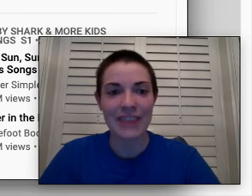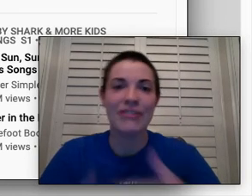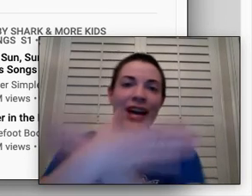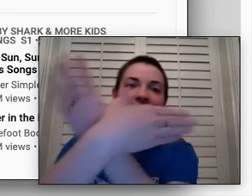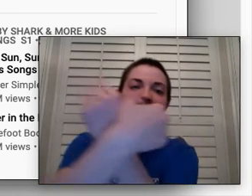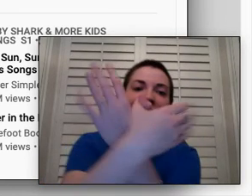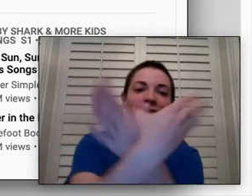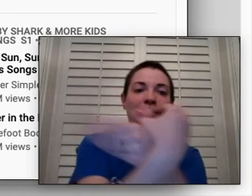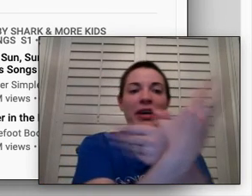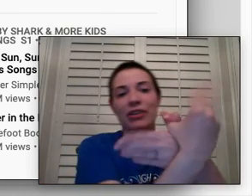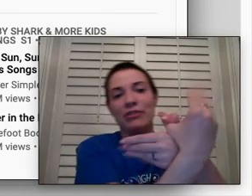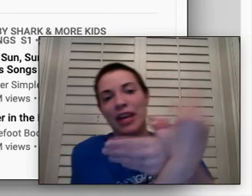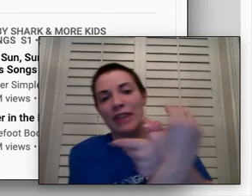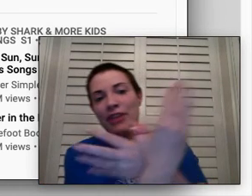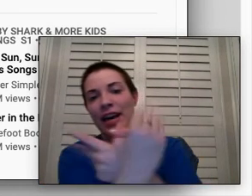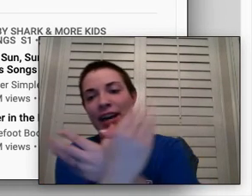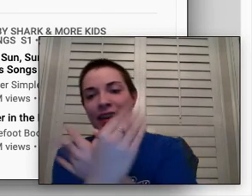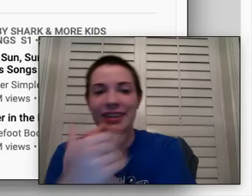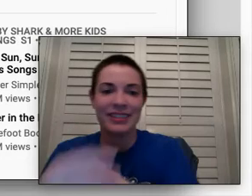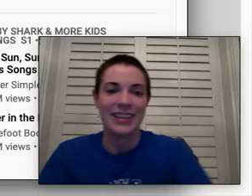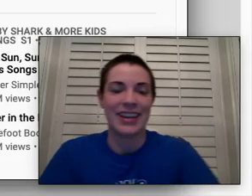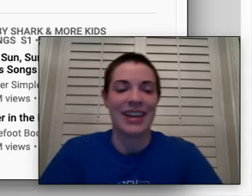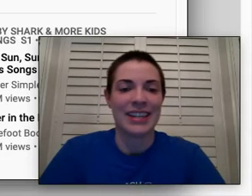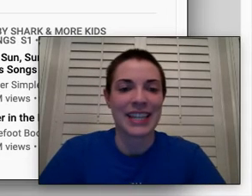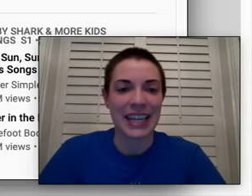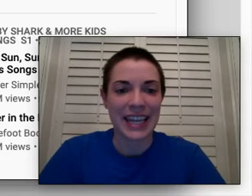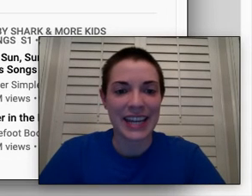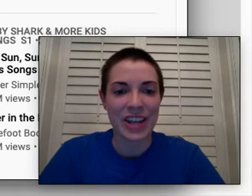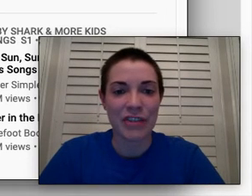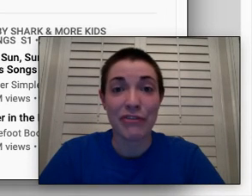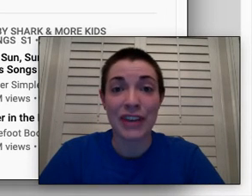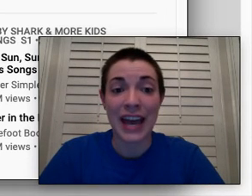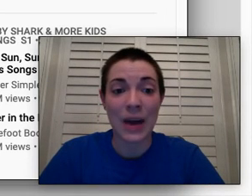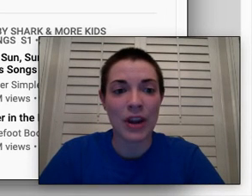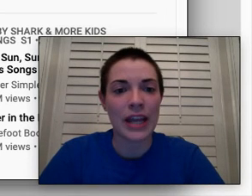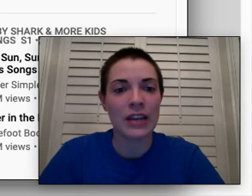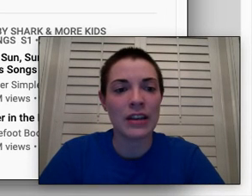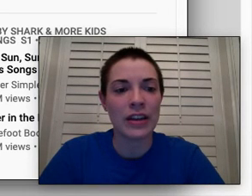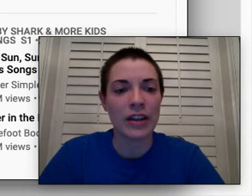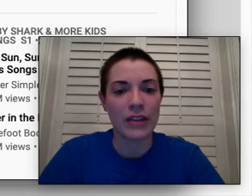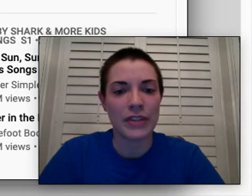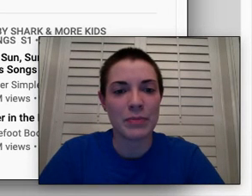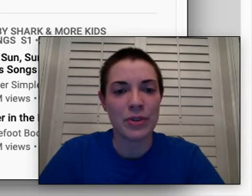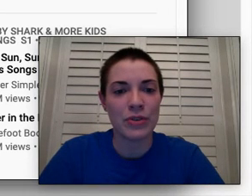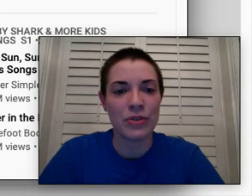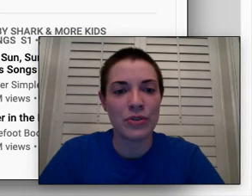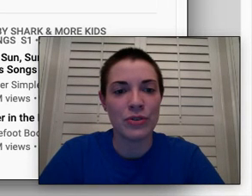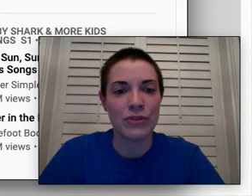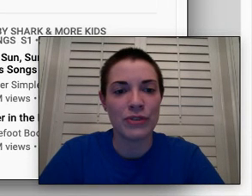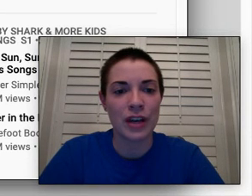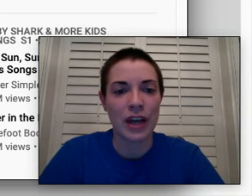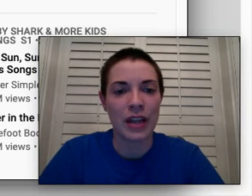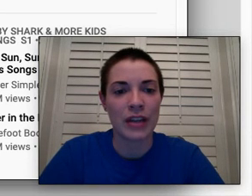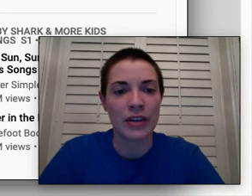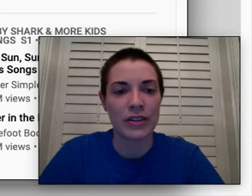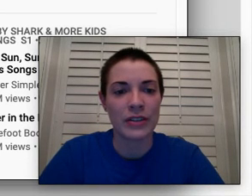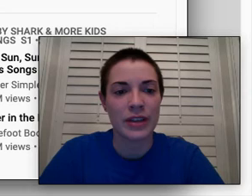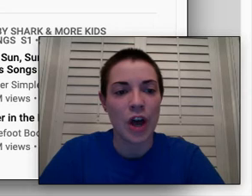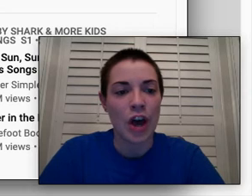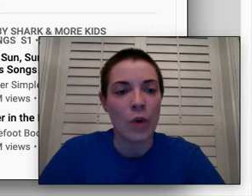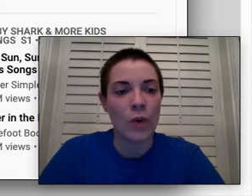Fly, fly, little butterfly, fly. Gonna land on a flower and look at all of his beautiful